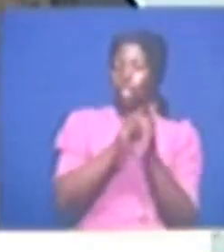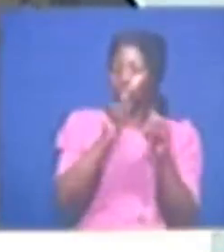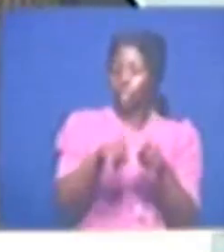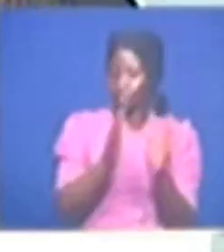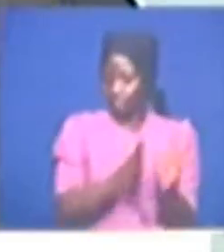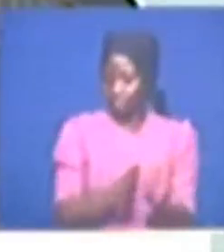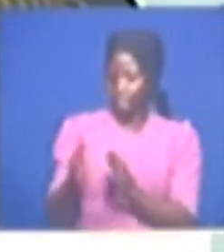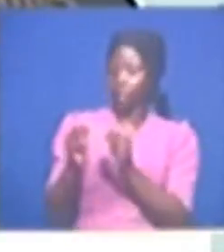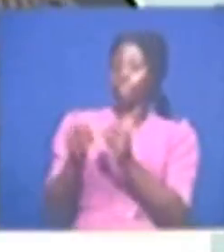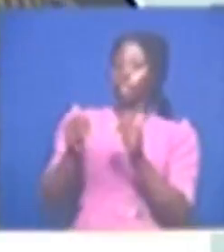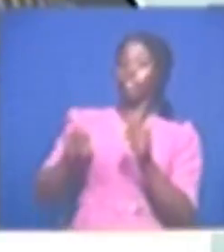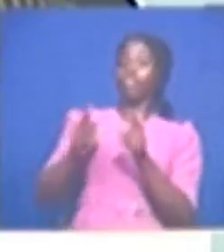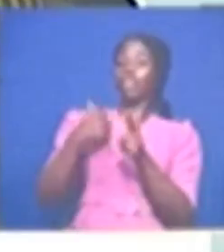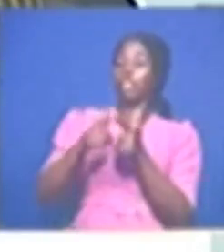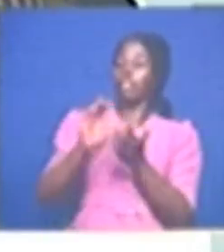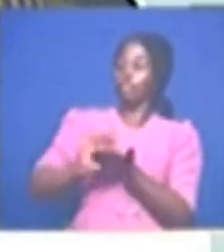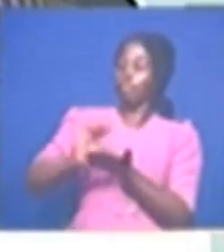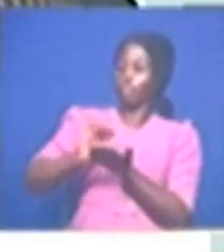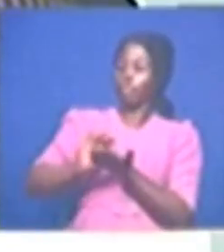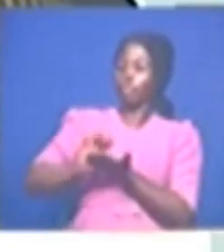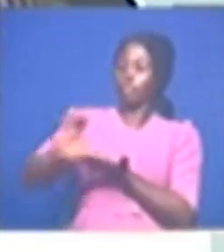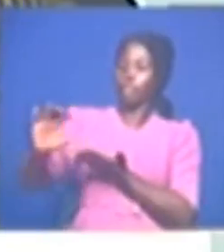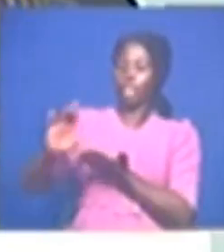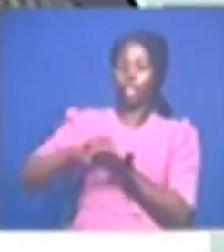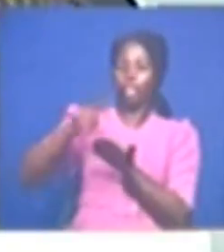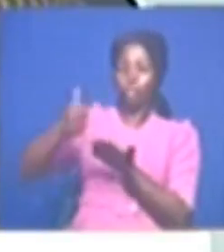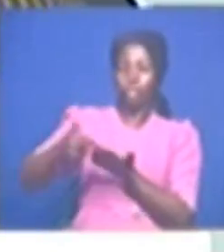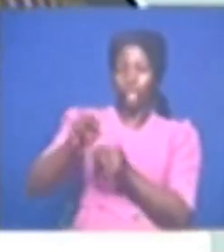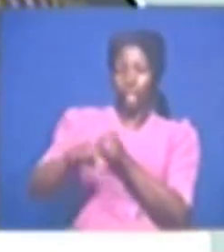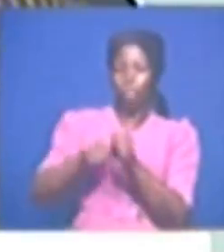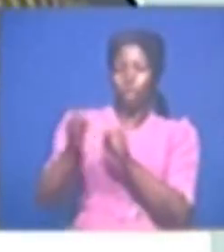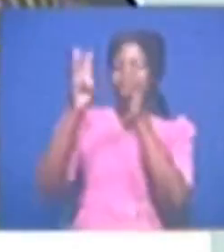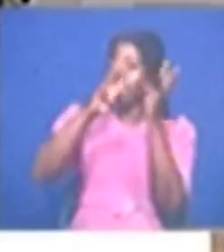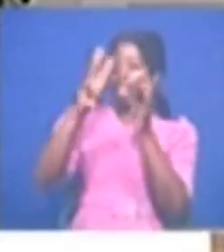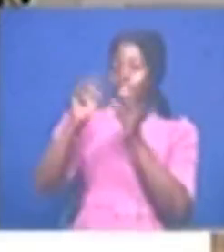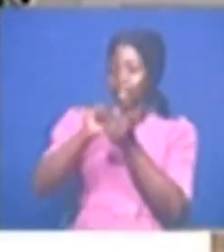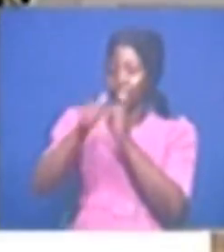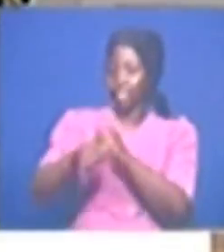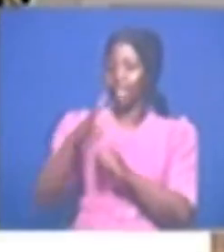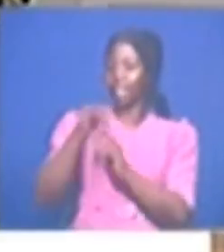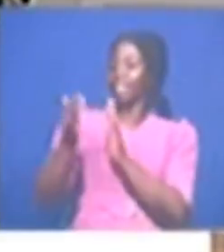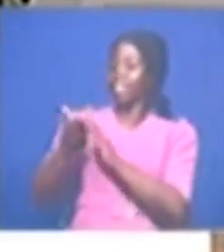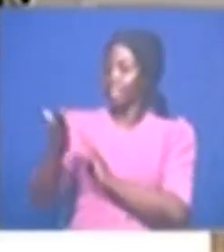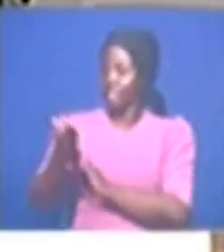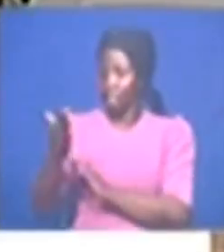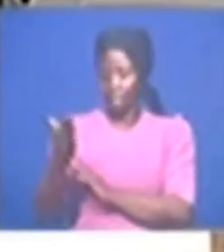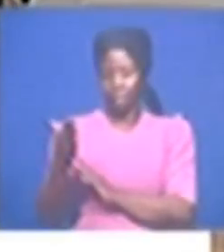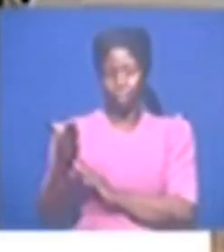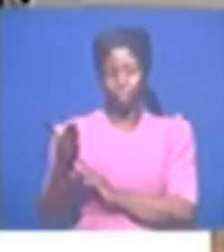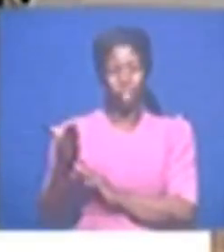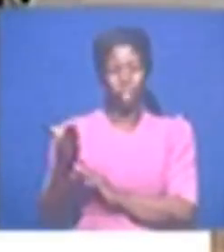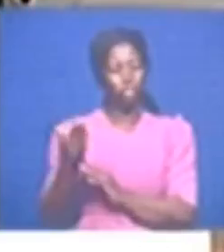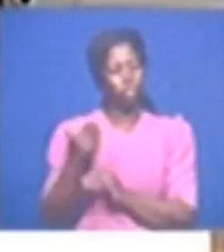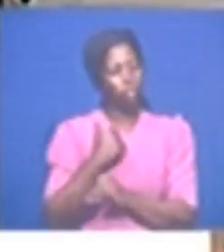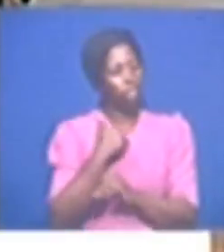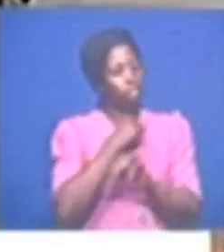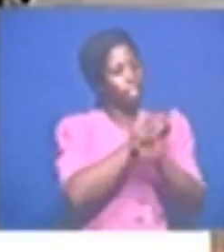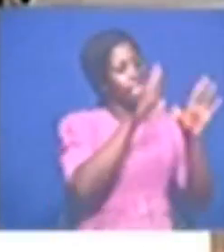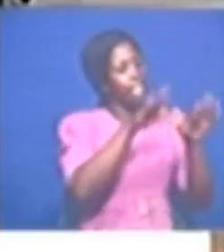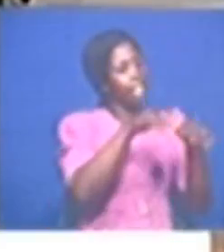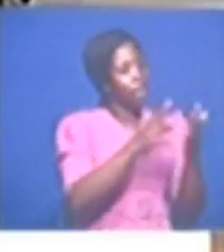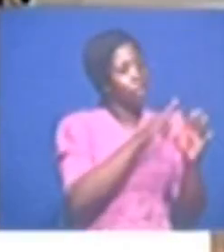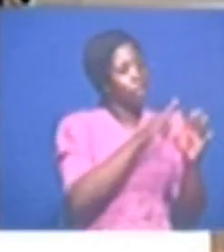put resources in issues of climate change as well as disaster. Is there clarity, between how the national and the county government will work for this